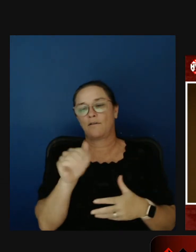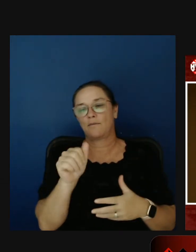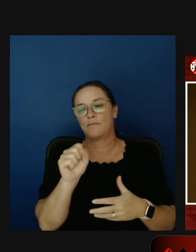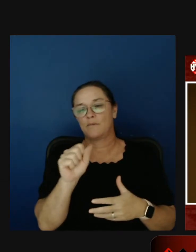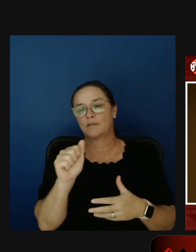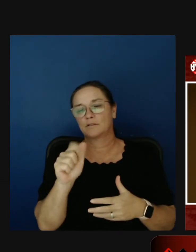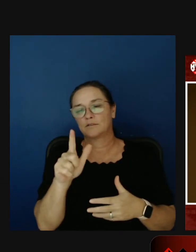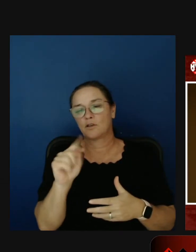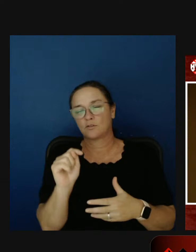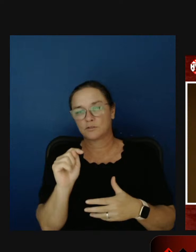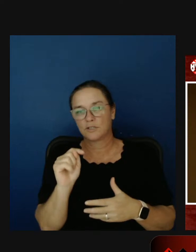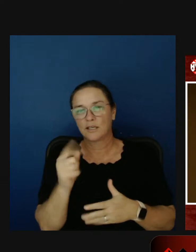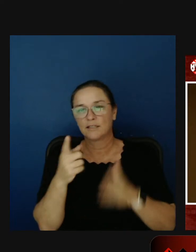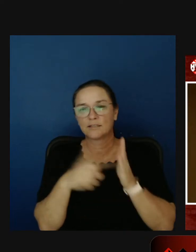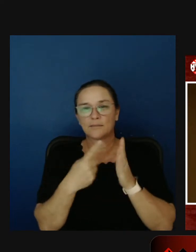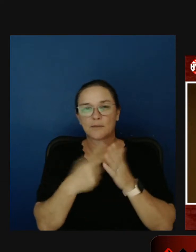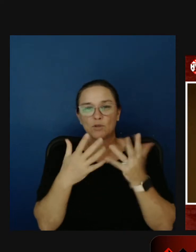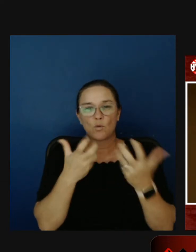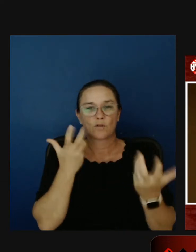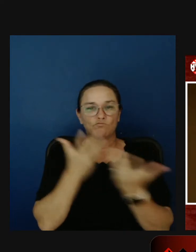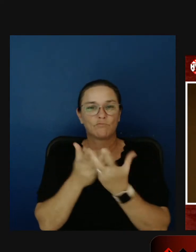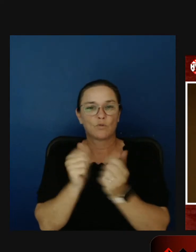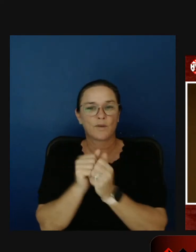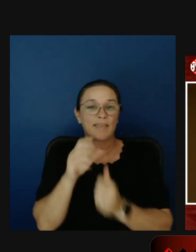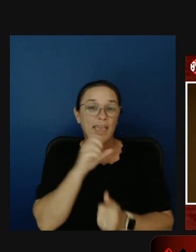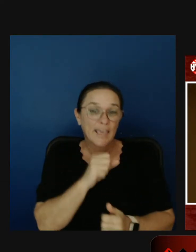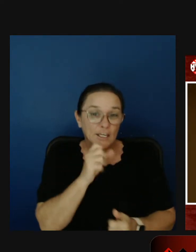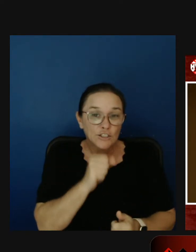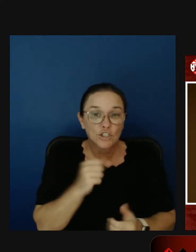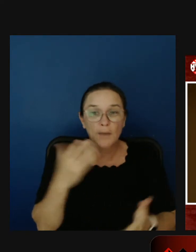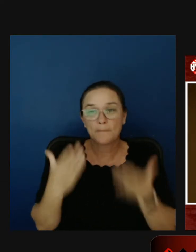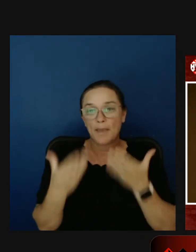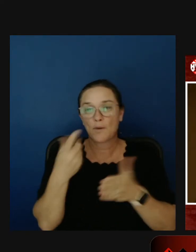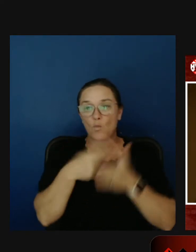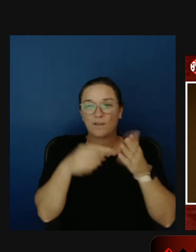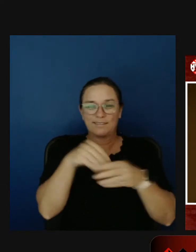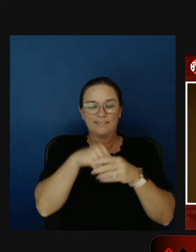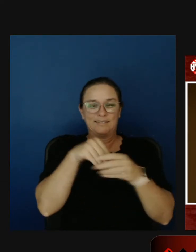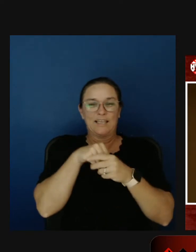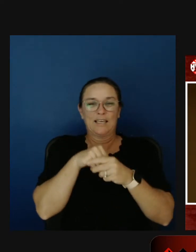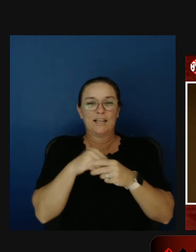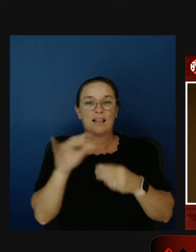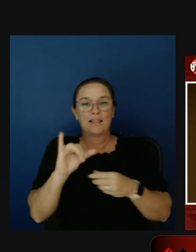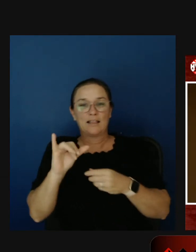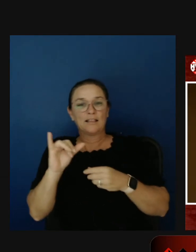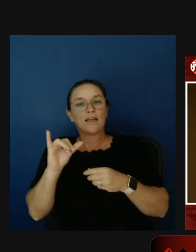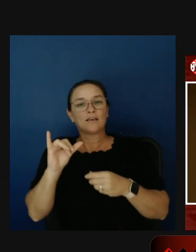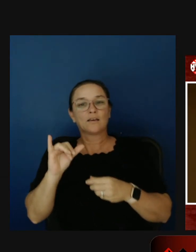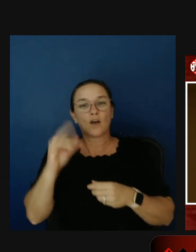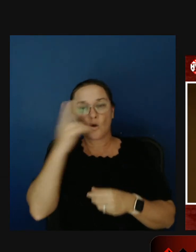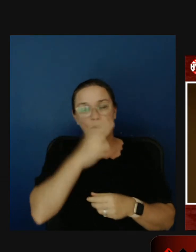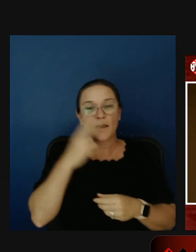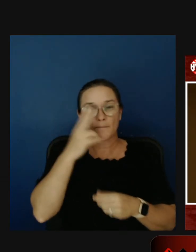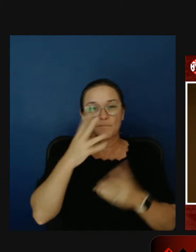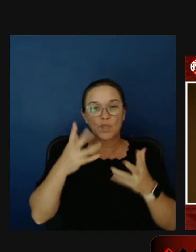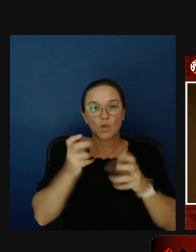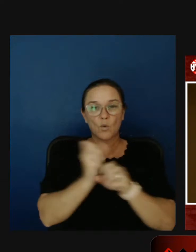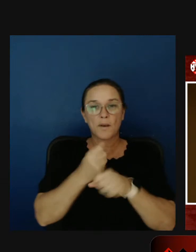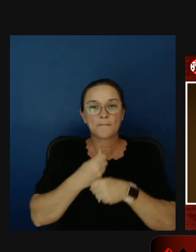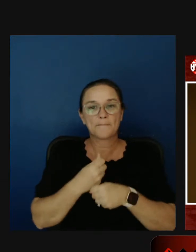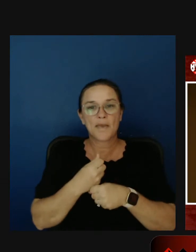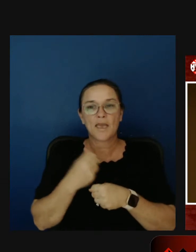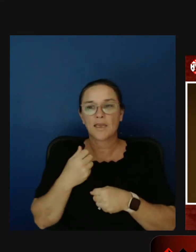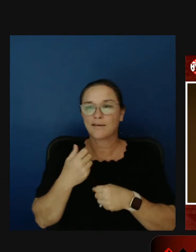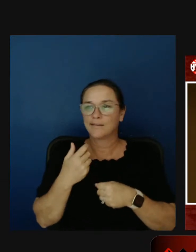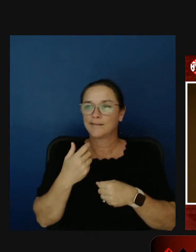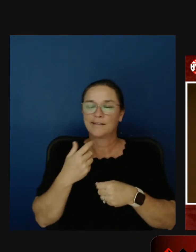to do it by age, maybe by composition, as in, again, Hawaii, maybe you want to make your map by different types of